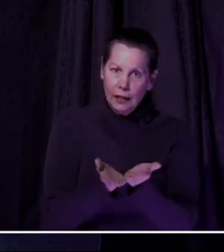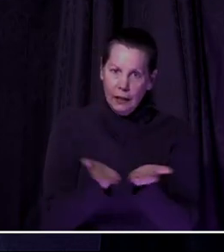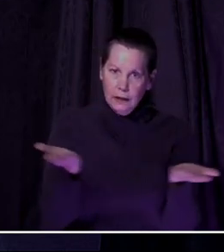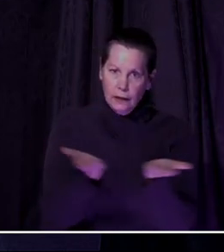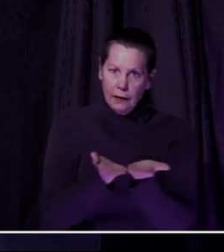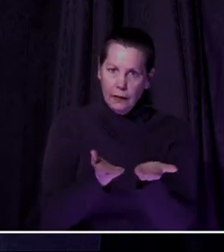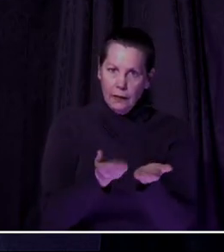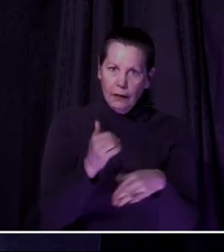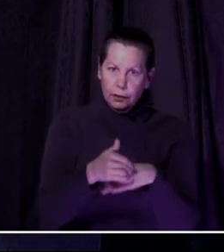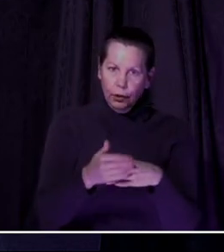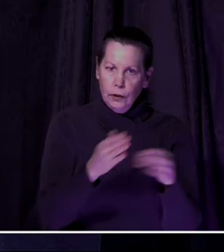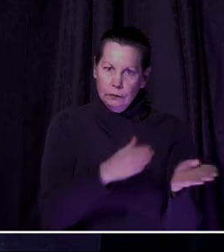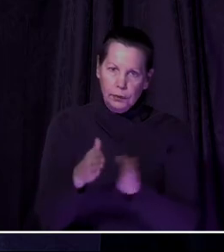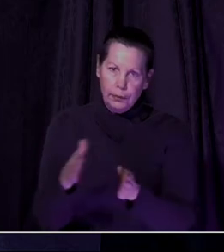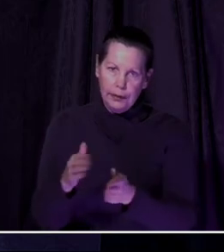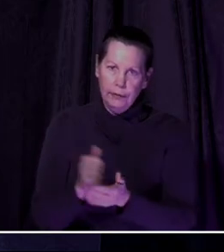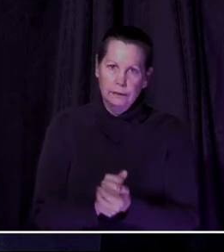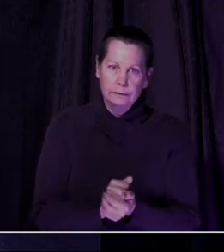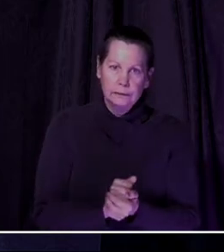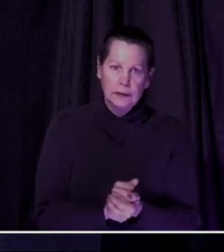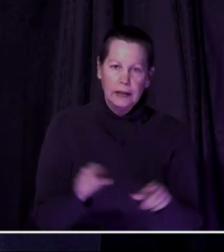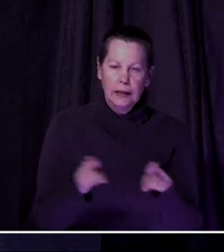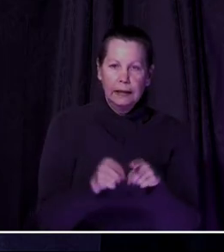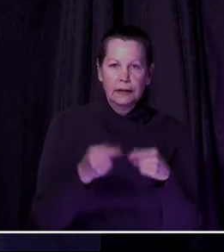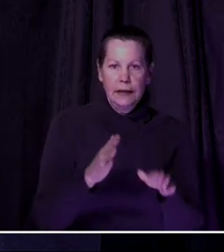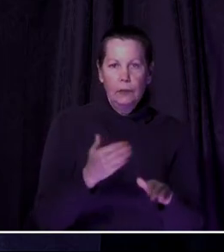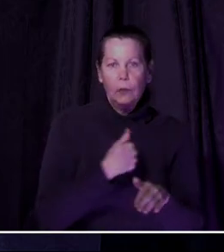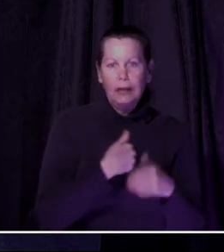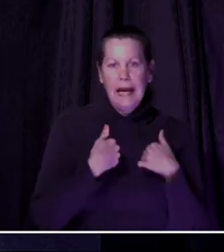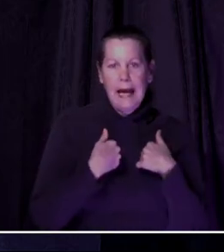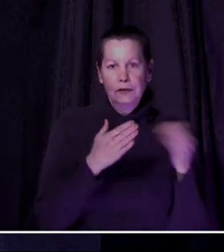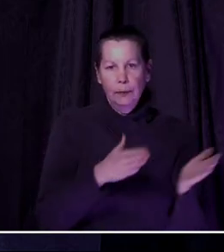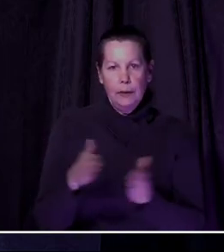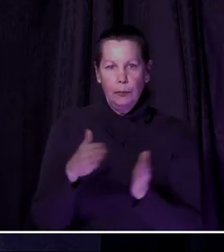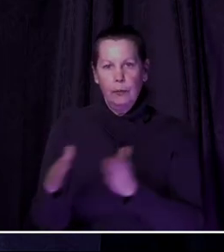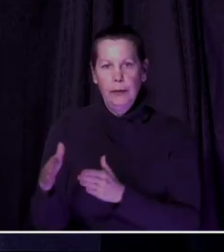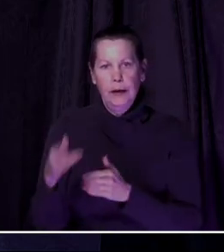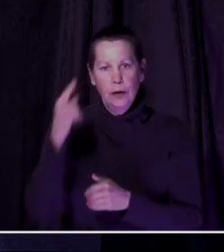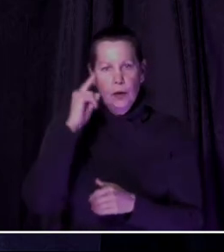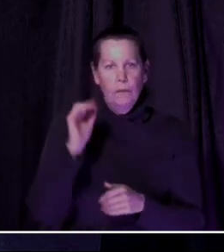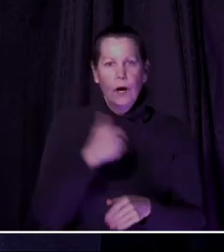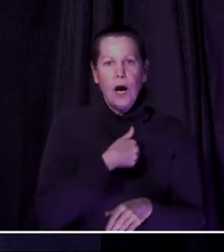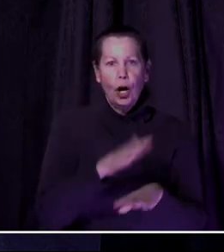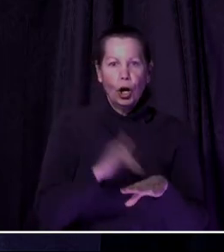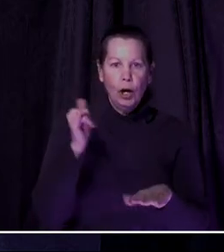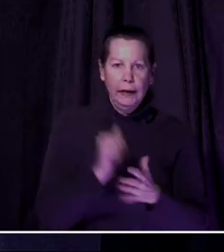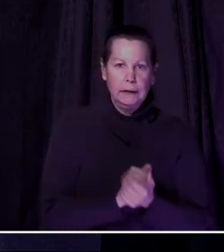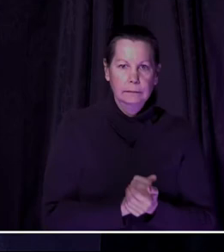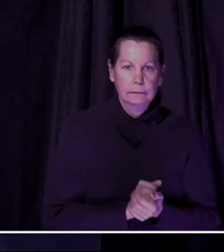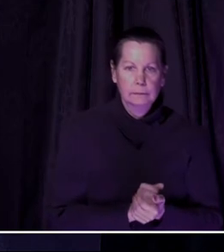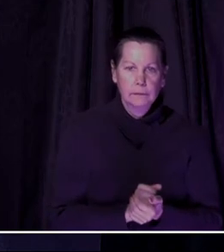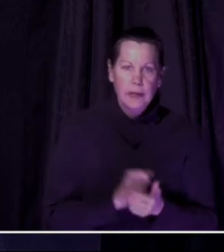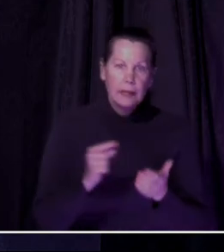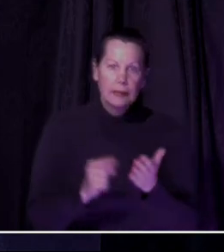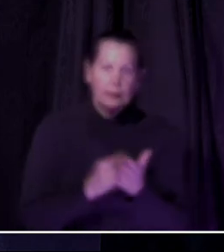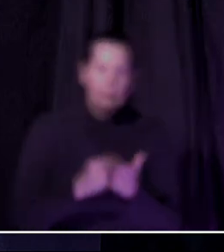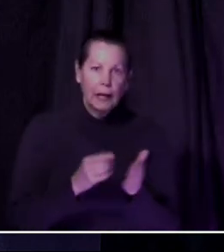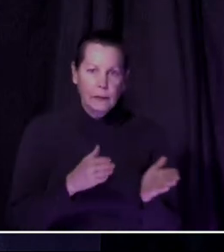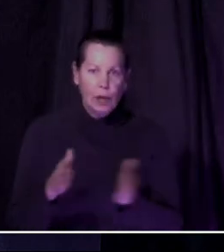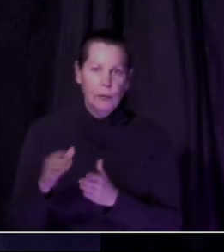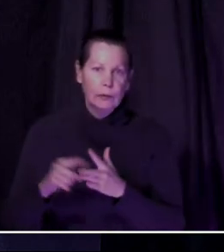been prepared. In the same way, we have to be prepared for our calling. Sometimes our